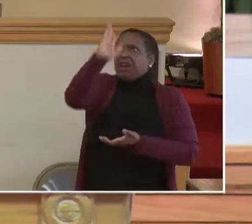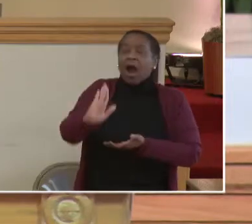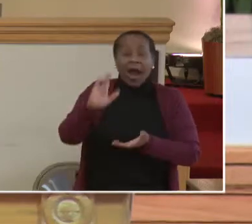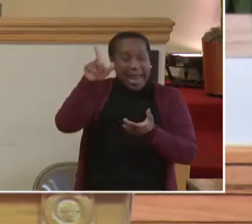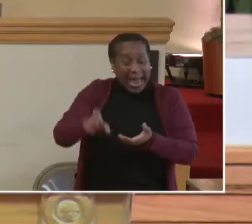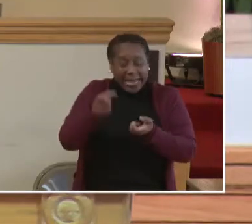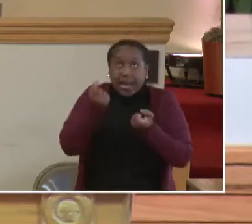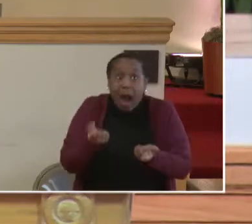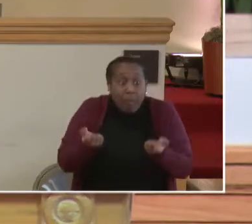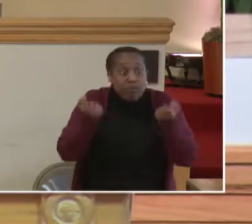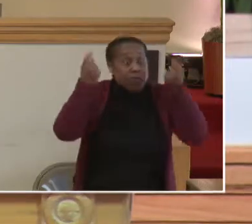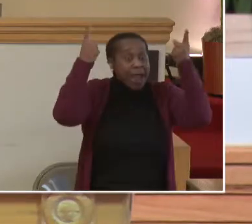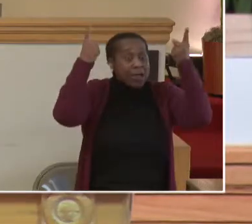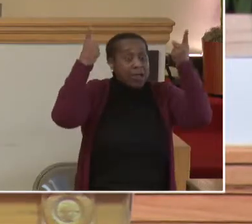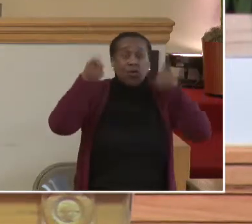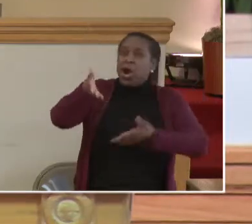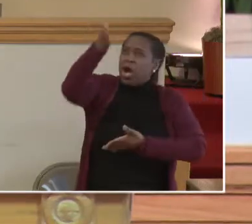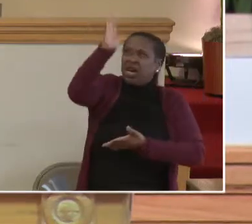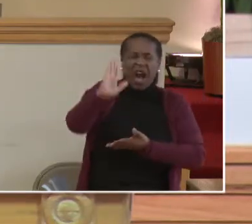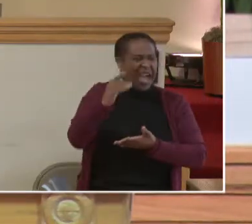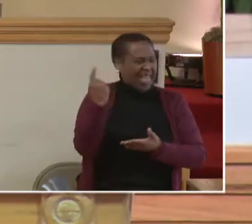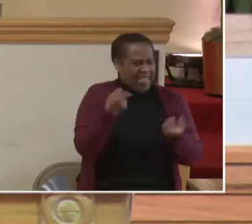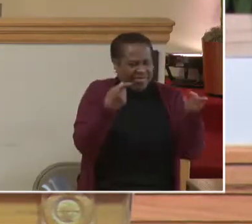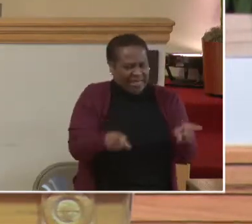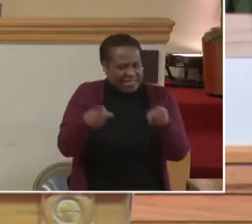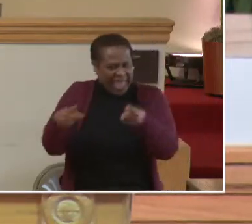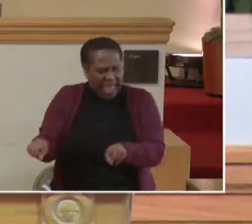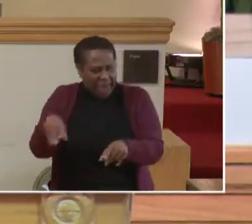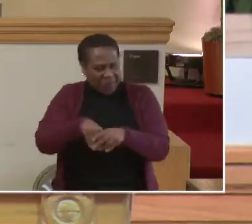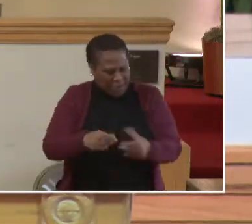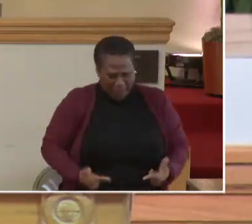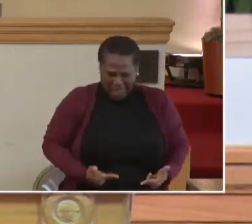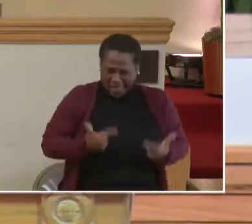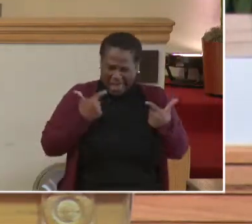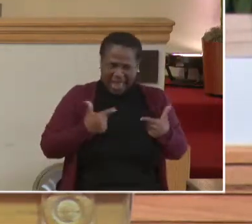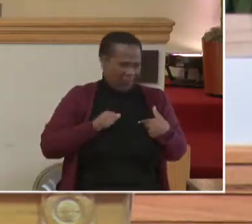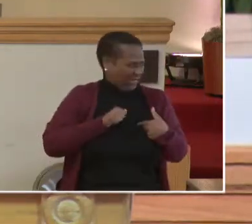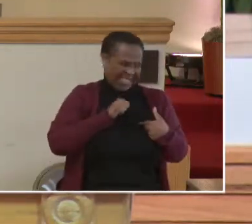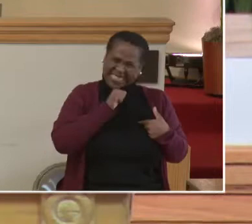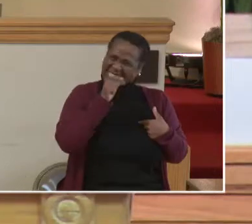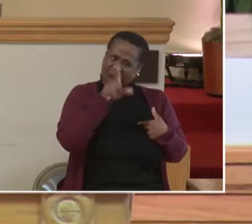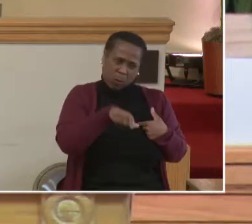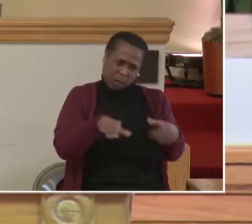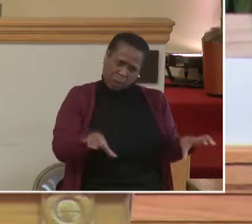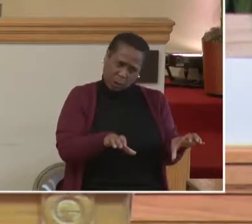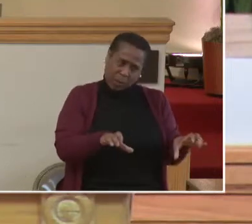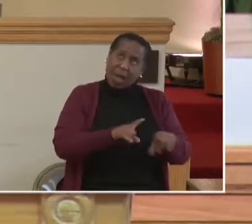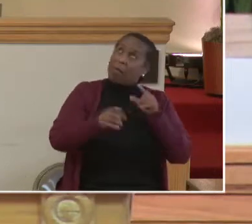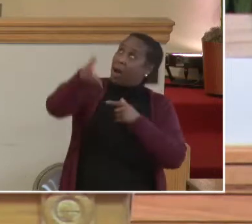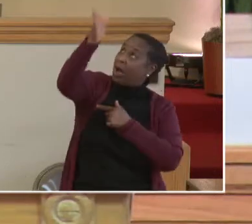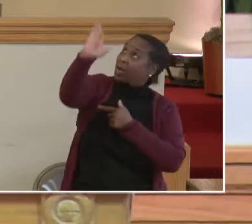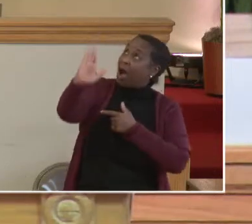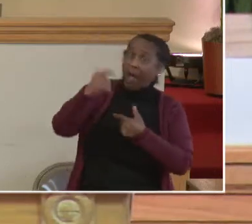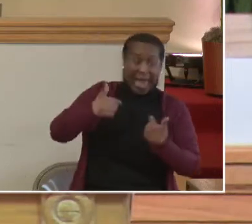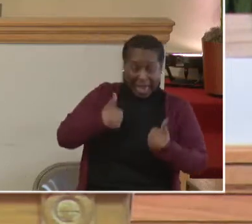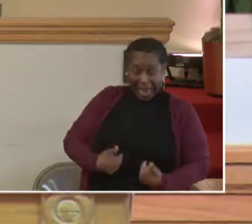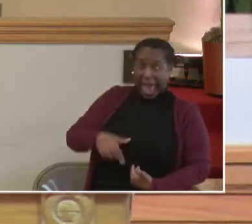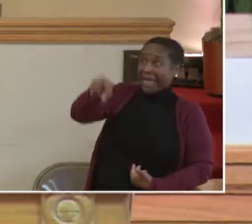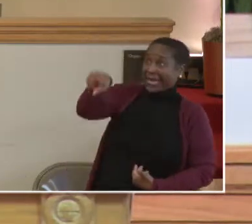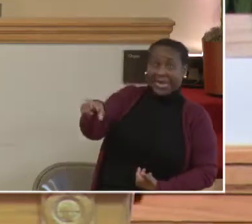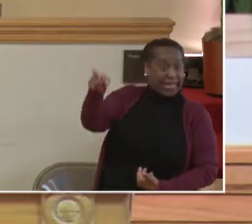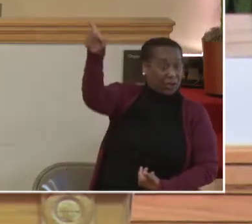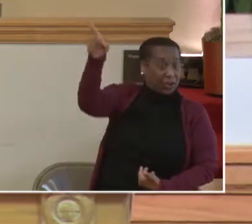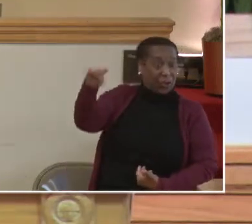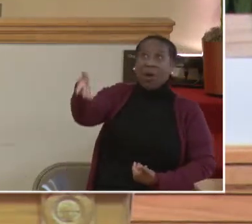breakthrough. God, there's some things going on in my life that aren't the way they need to be. But God, I need you. God,